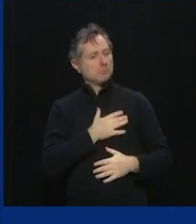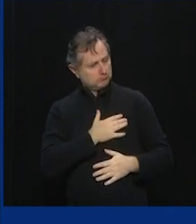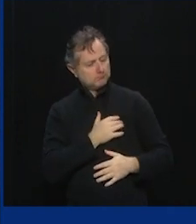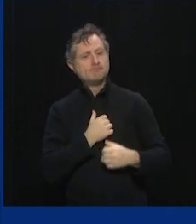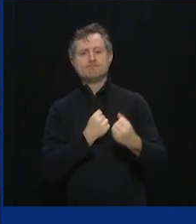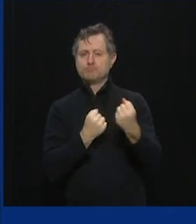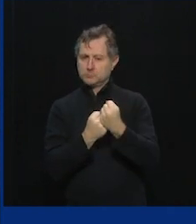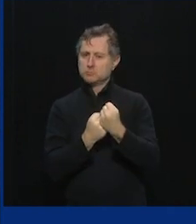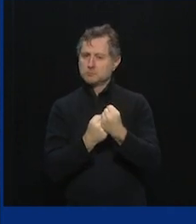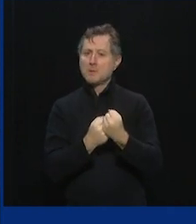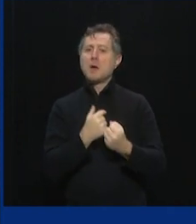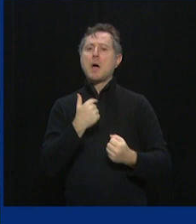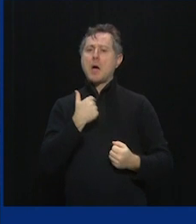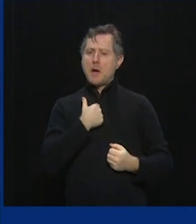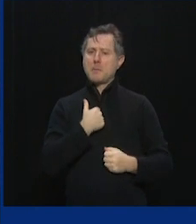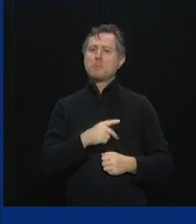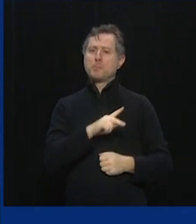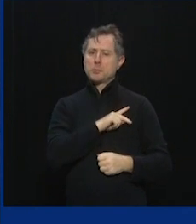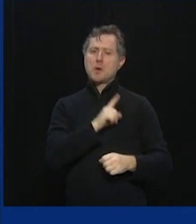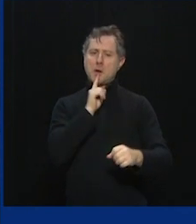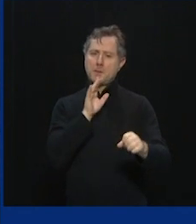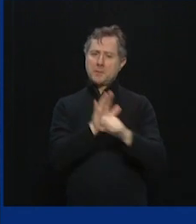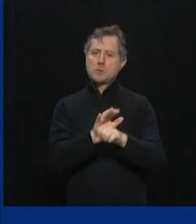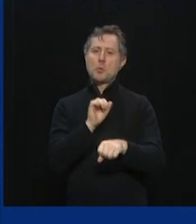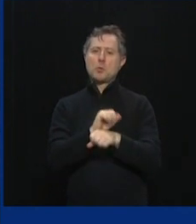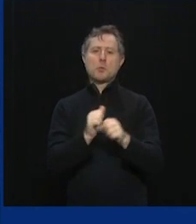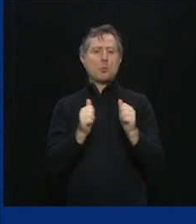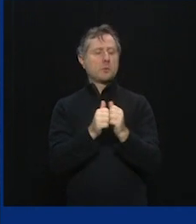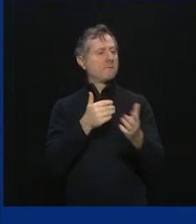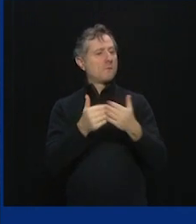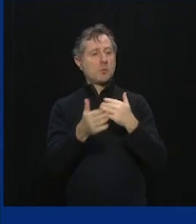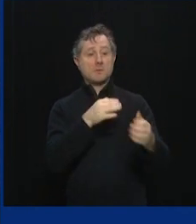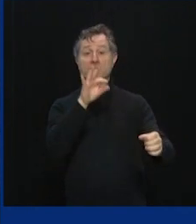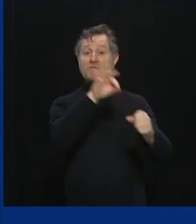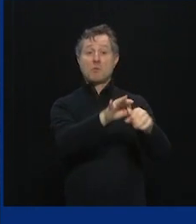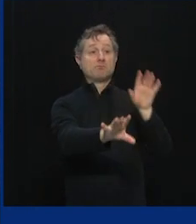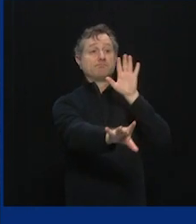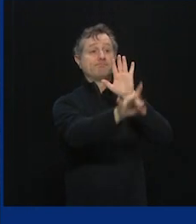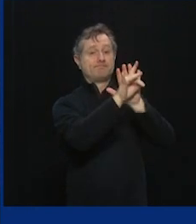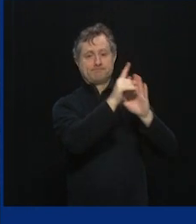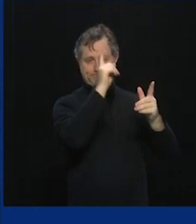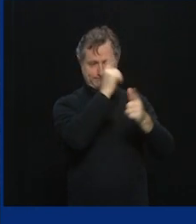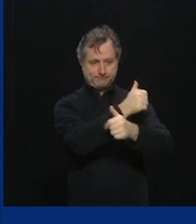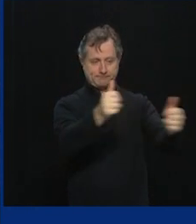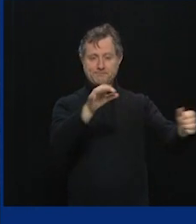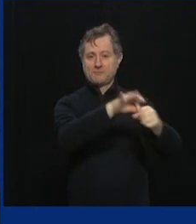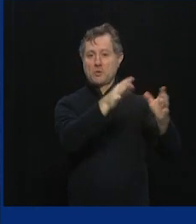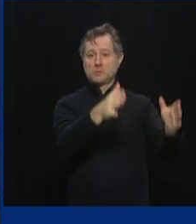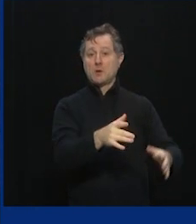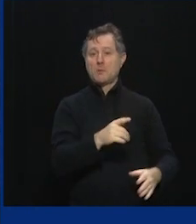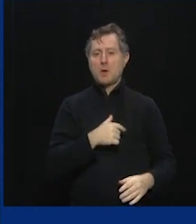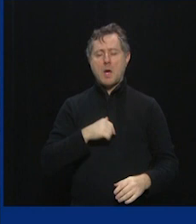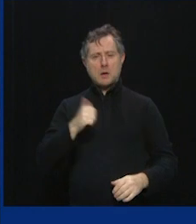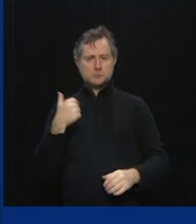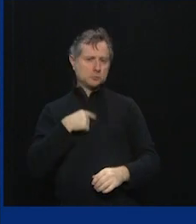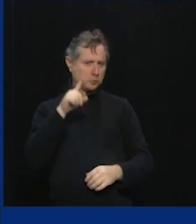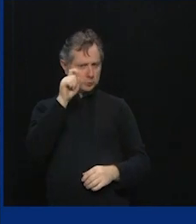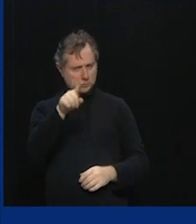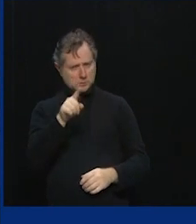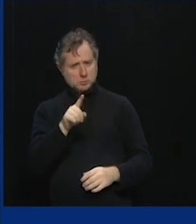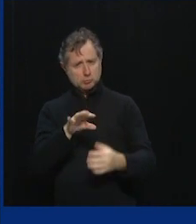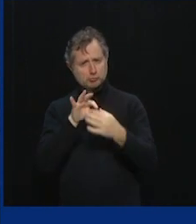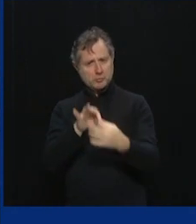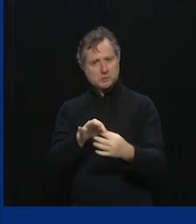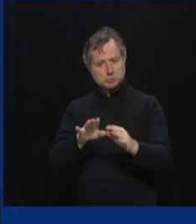my commitment. I will work with whoever the voters select. It is up to the voters. On the issue of pediatric shots,